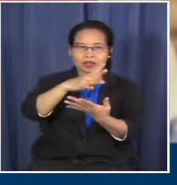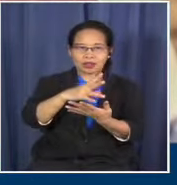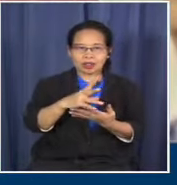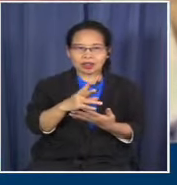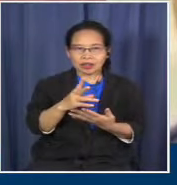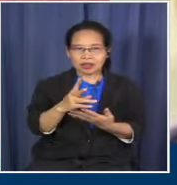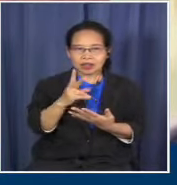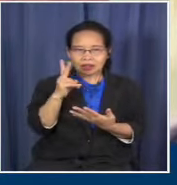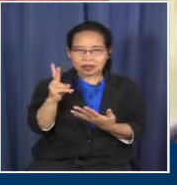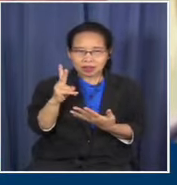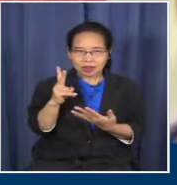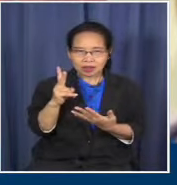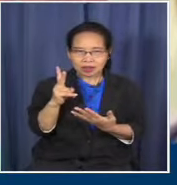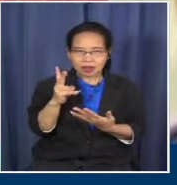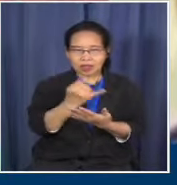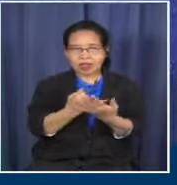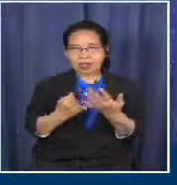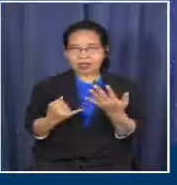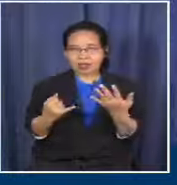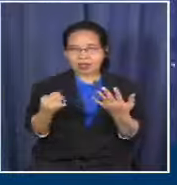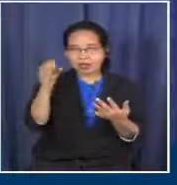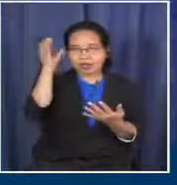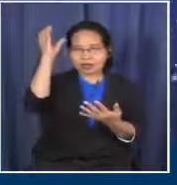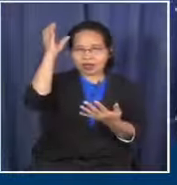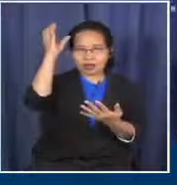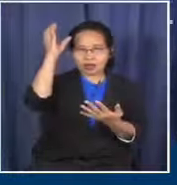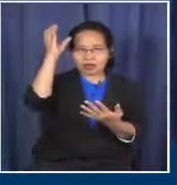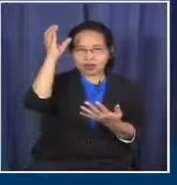There's a collision of galaxies.